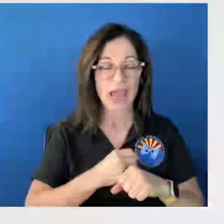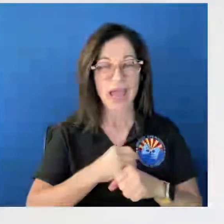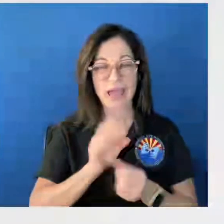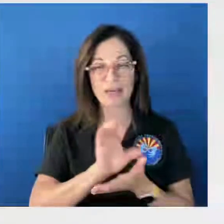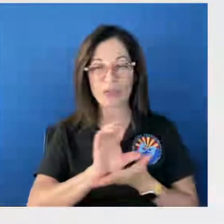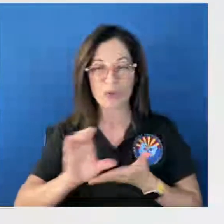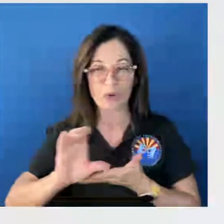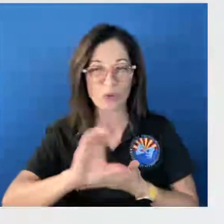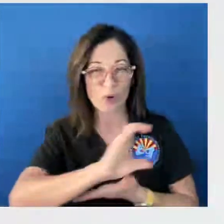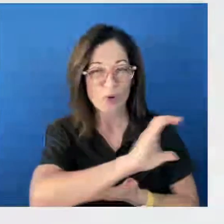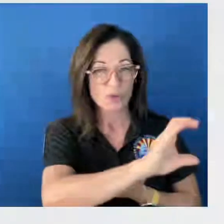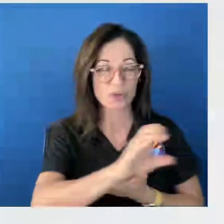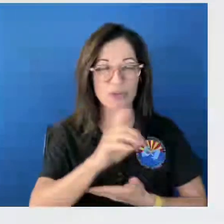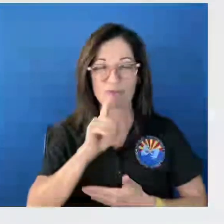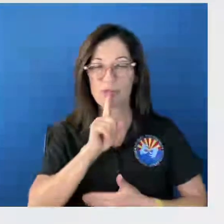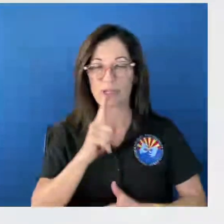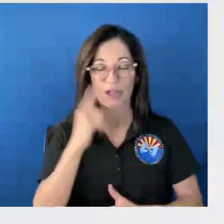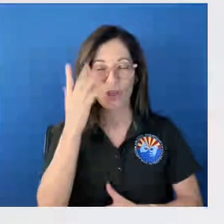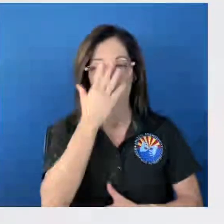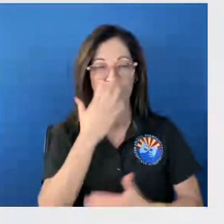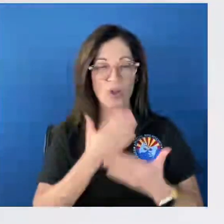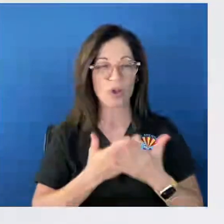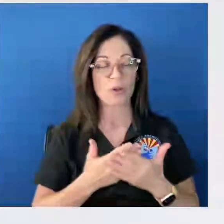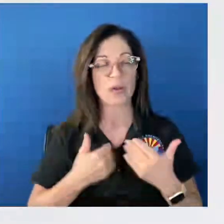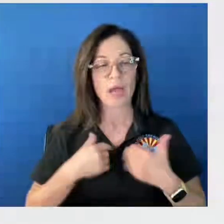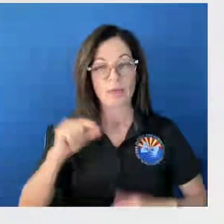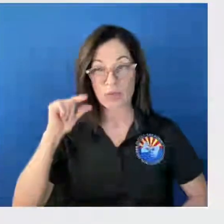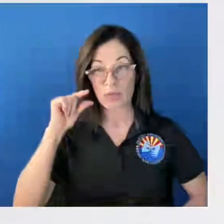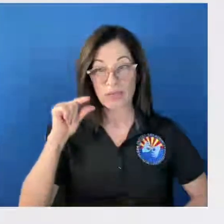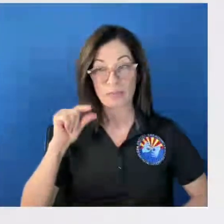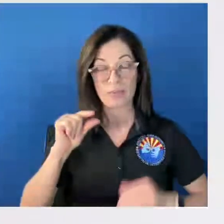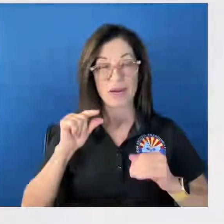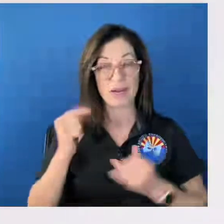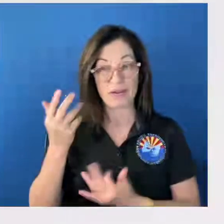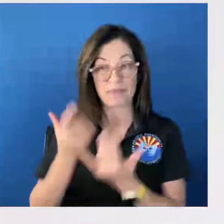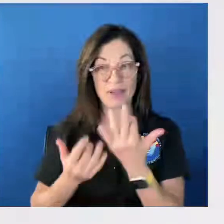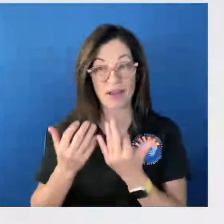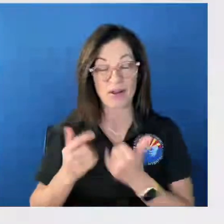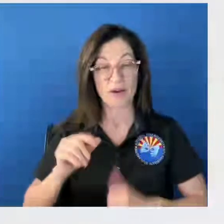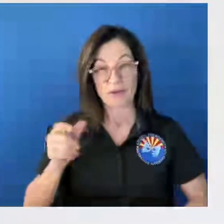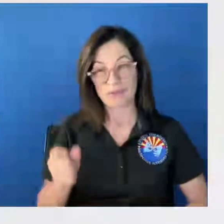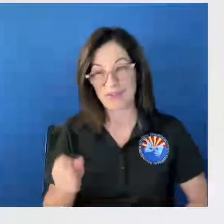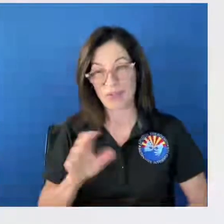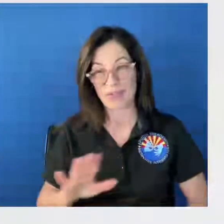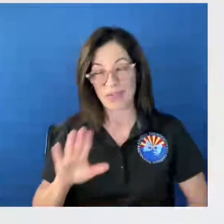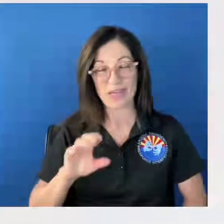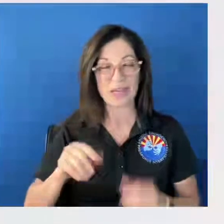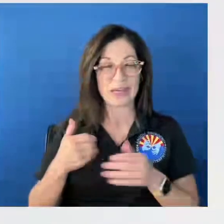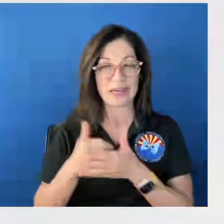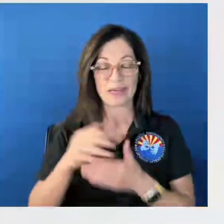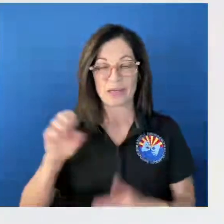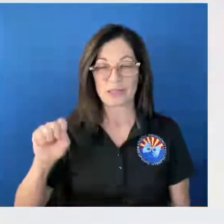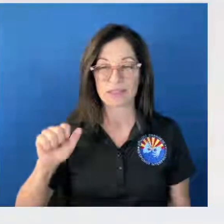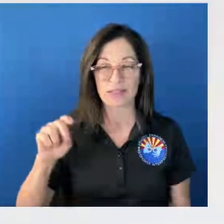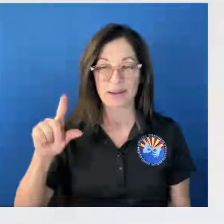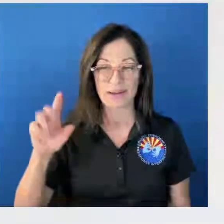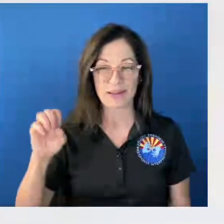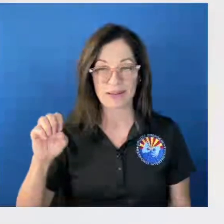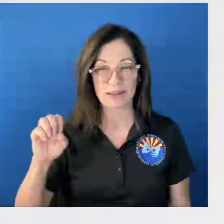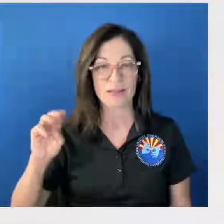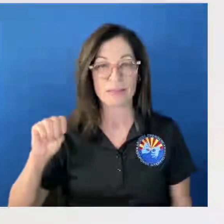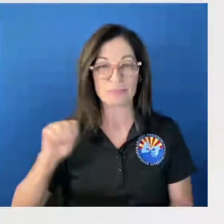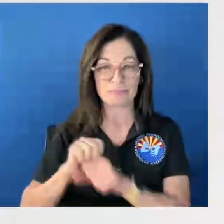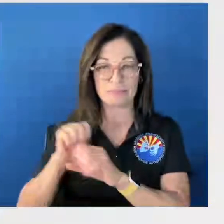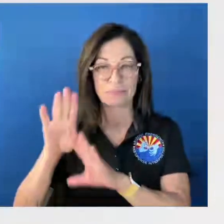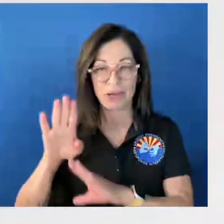it's starting to look really good. We do have just a little bit of stuff left here around Saddle Mountain repeater site, so this is giving us just a little bit of fits